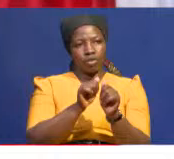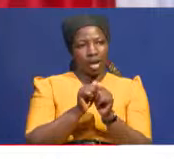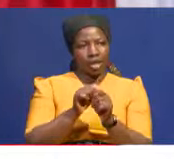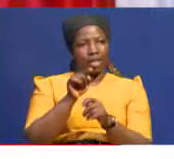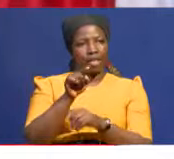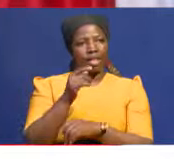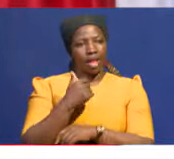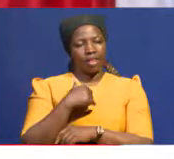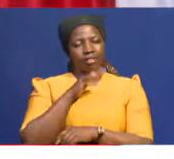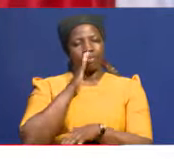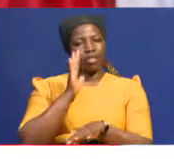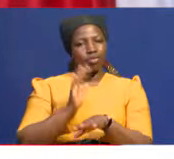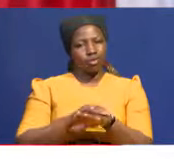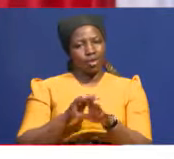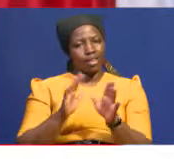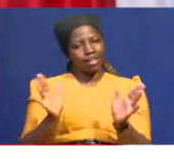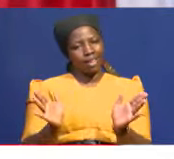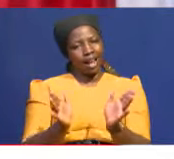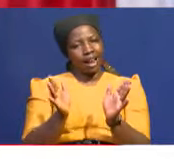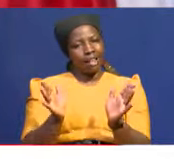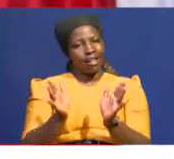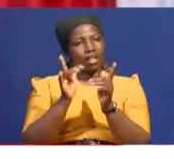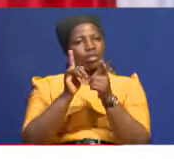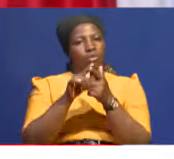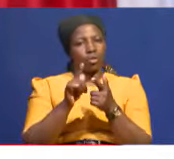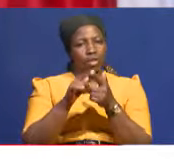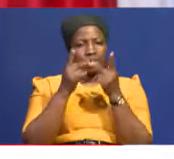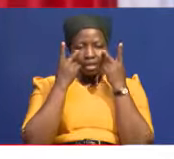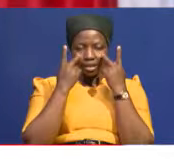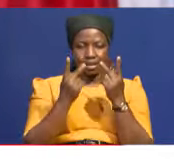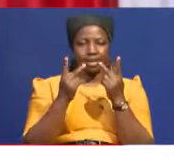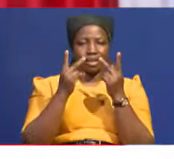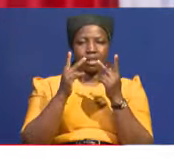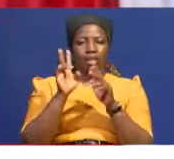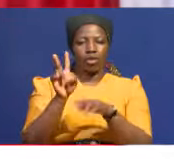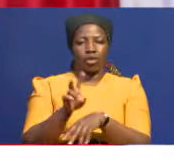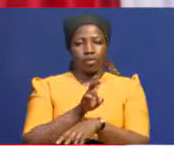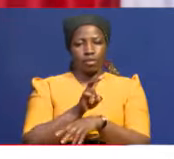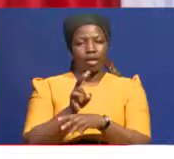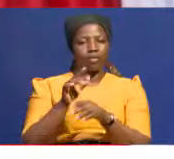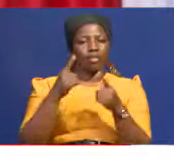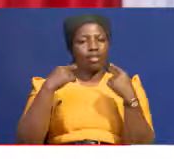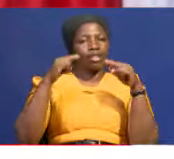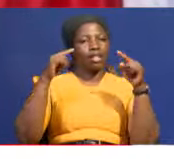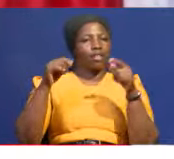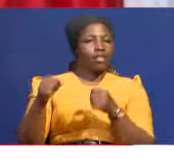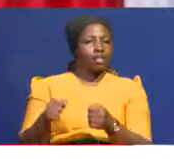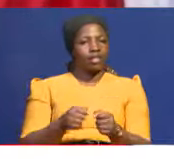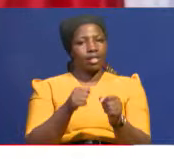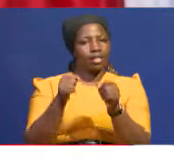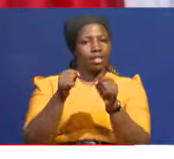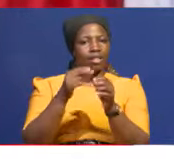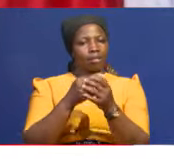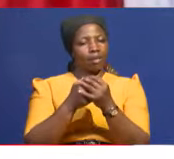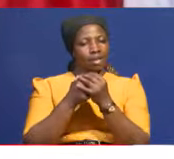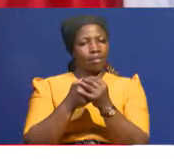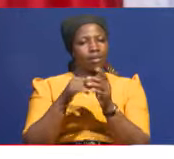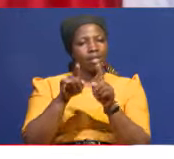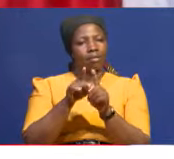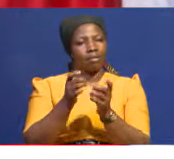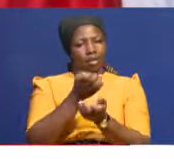been encouraging to observe the success of strategic partnership and economic diversification